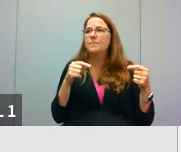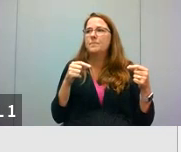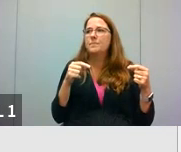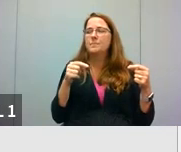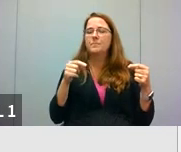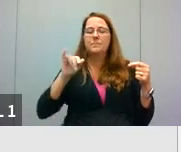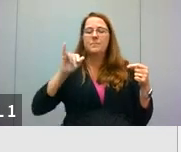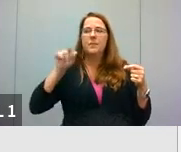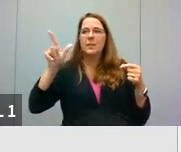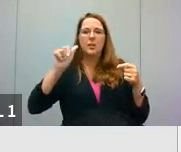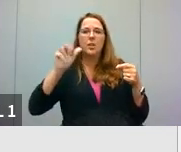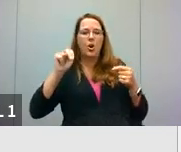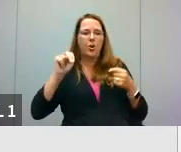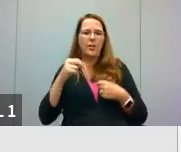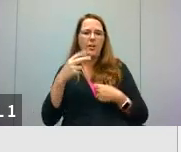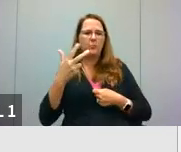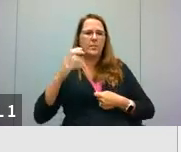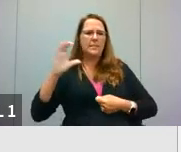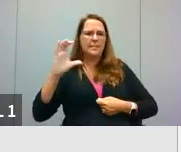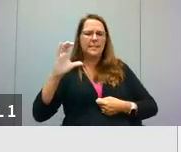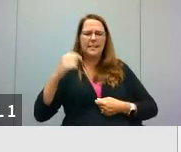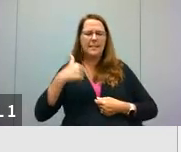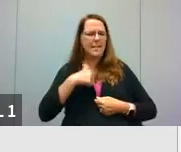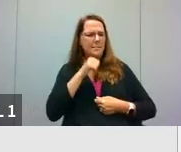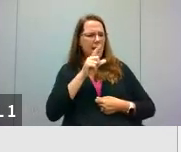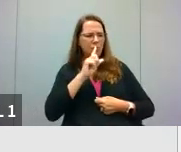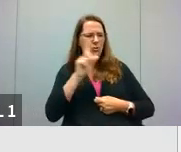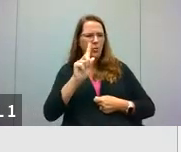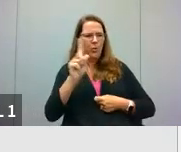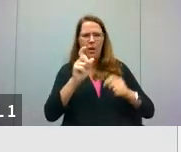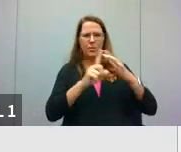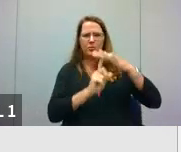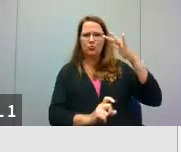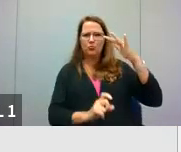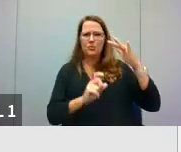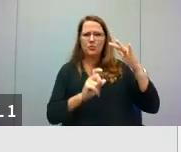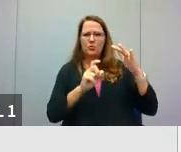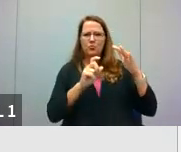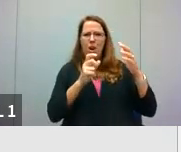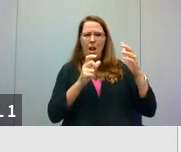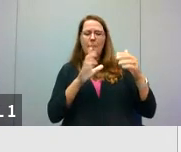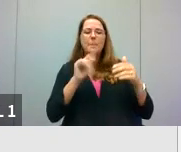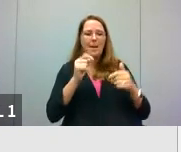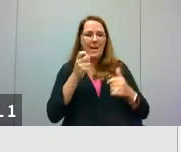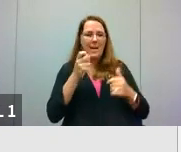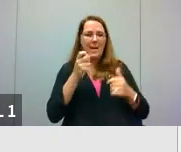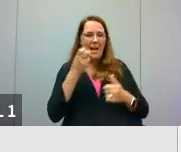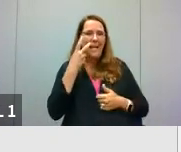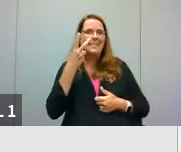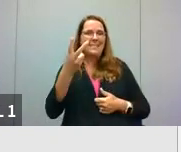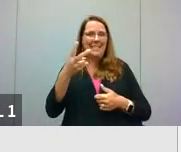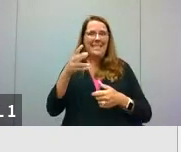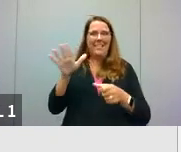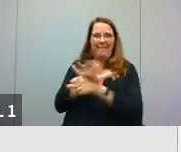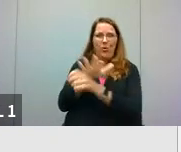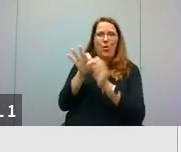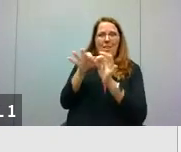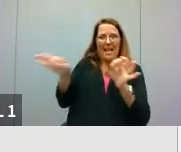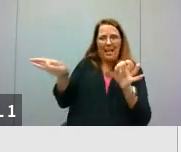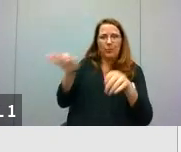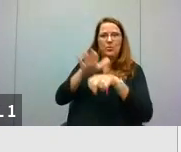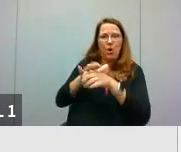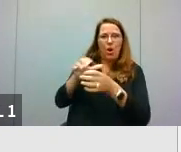Yeah, 3C, I'm not sure where this gets dropped, but I see it in its entirety on page 2